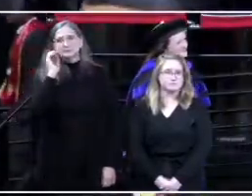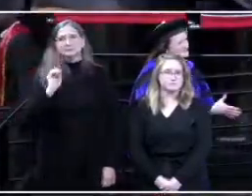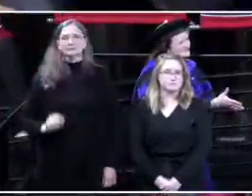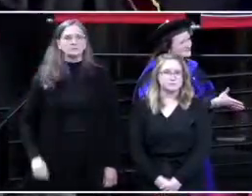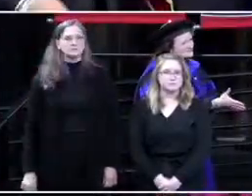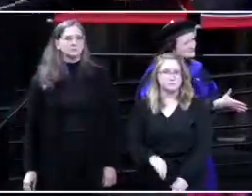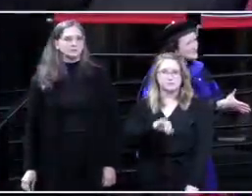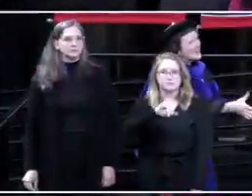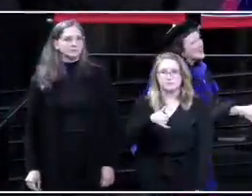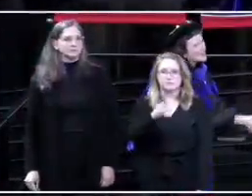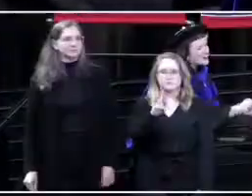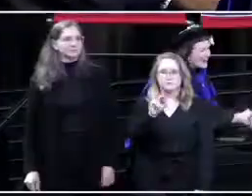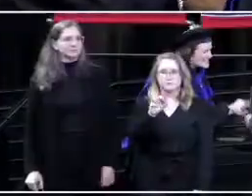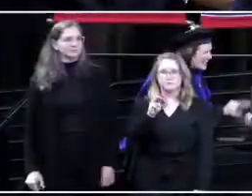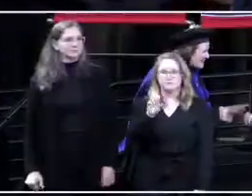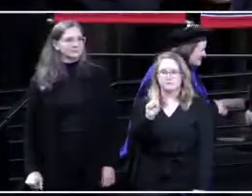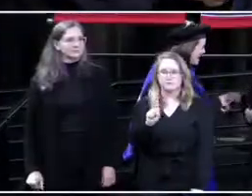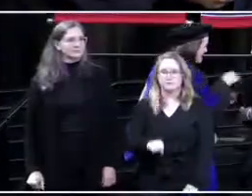Jalen Williams.